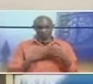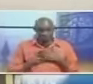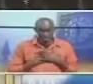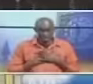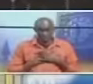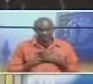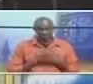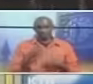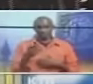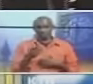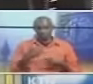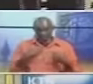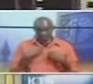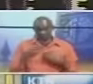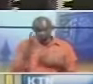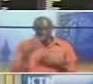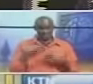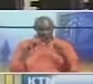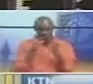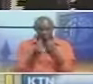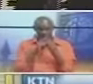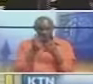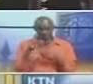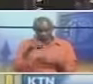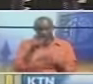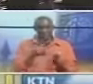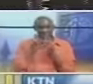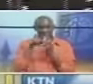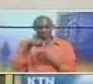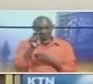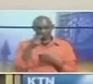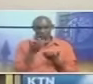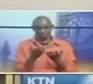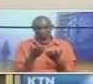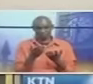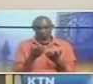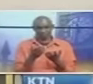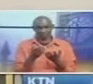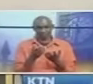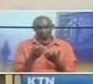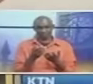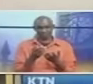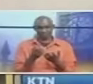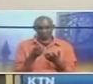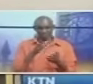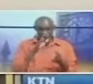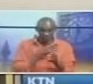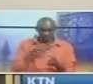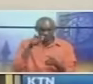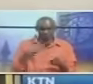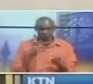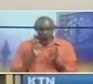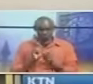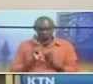have two other tunes. That's for the inspection. And the one tune which brings the guest of honor all